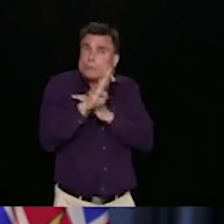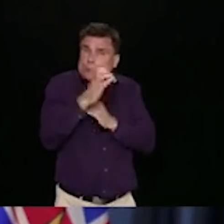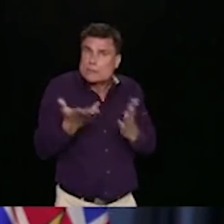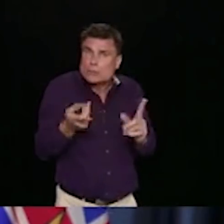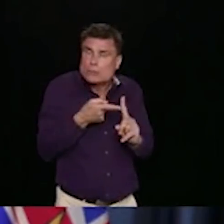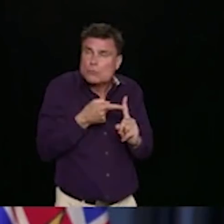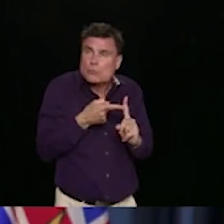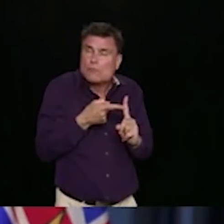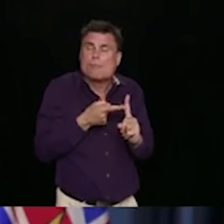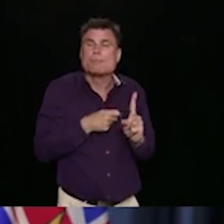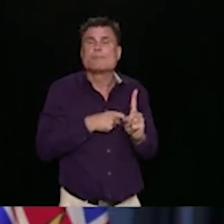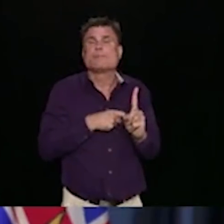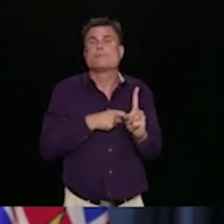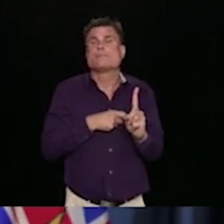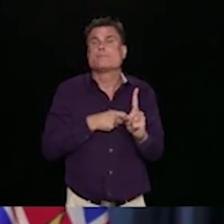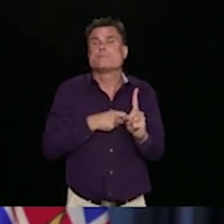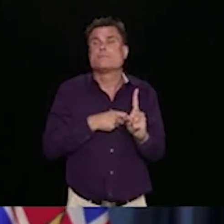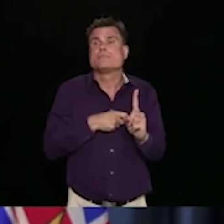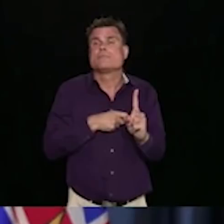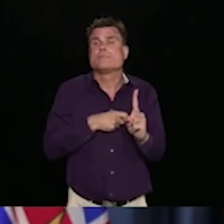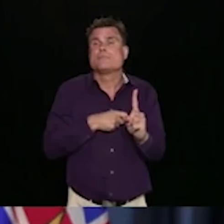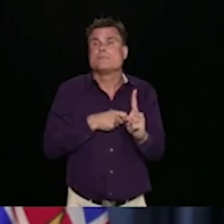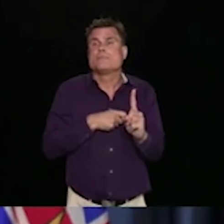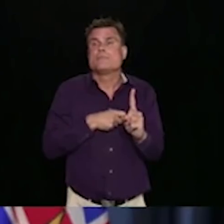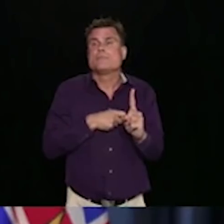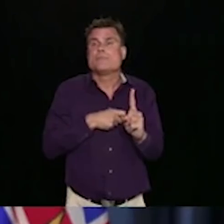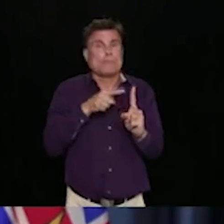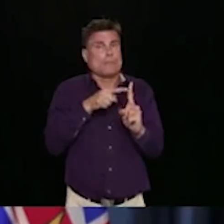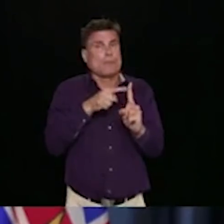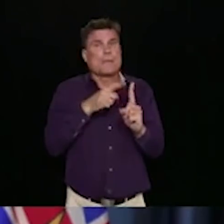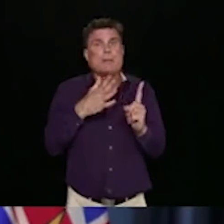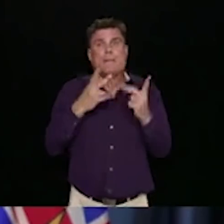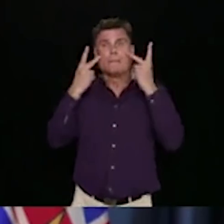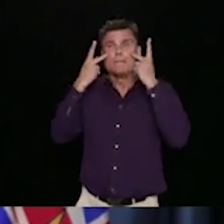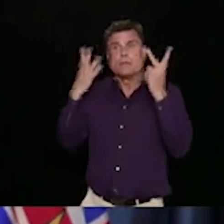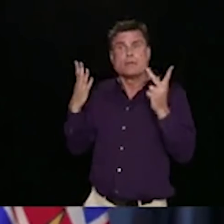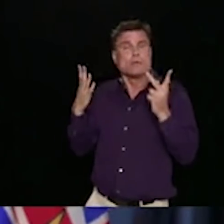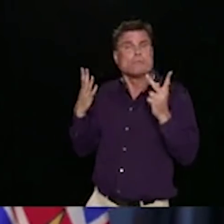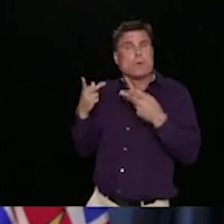are guests, but that means treating everybody well. Means treating not just